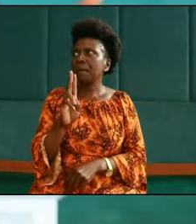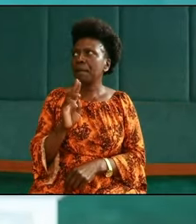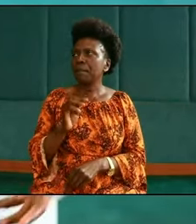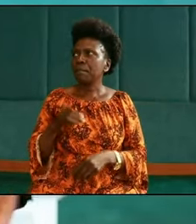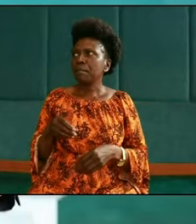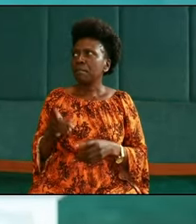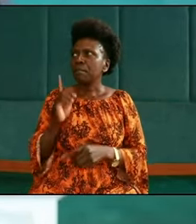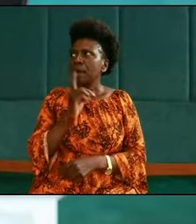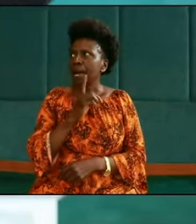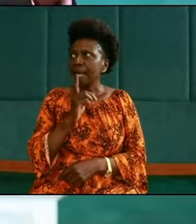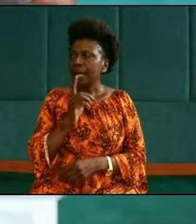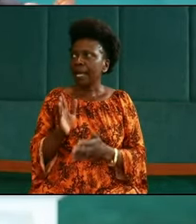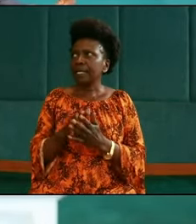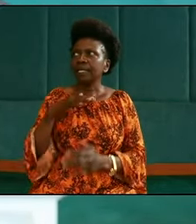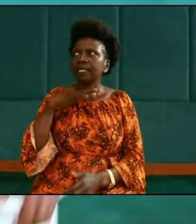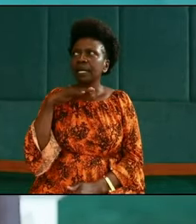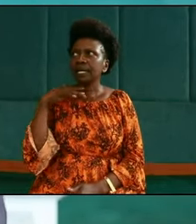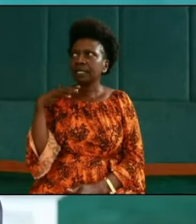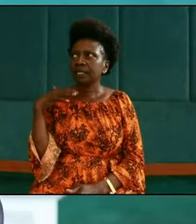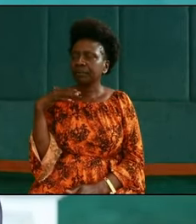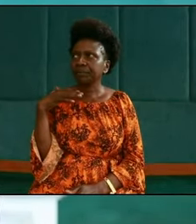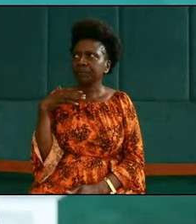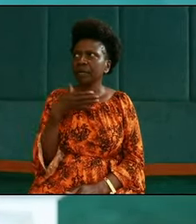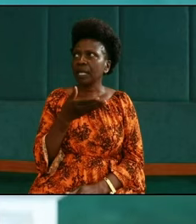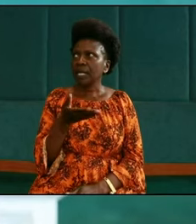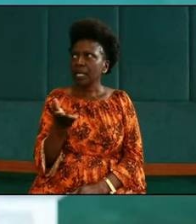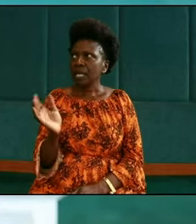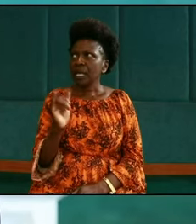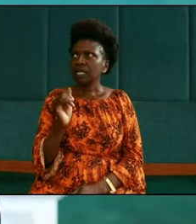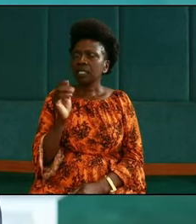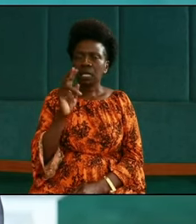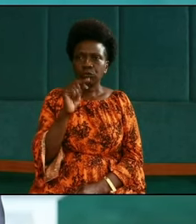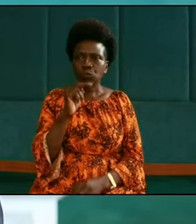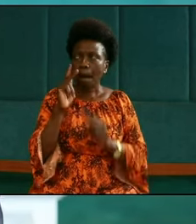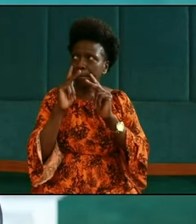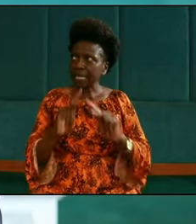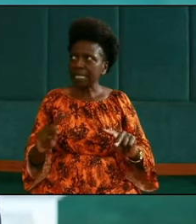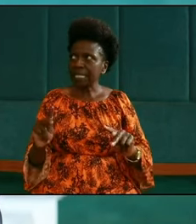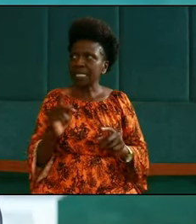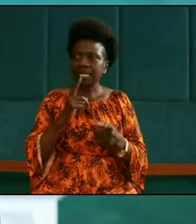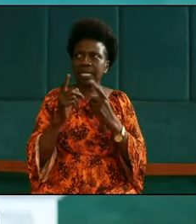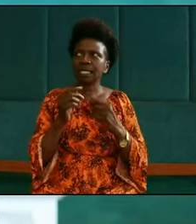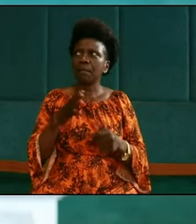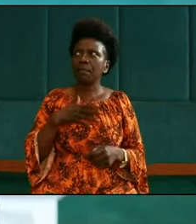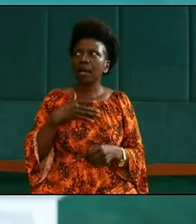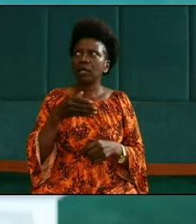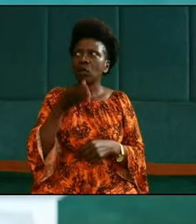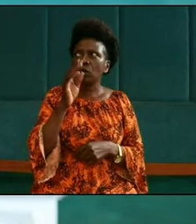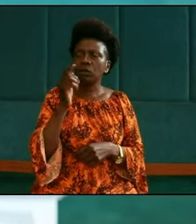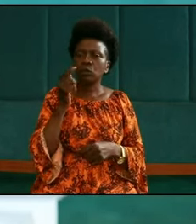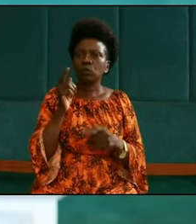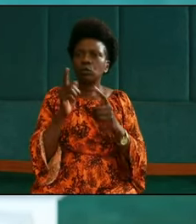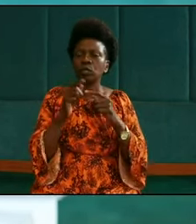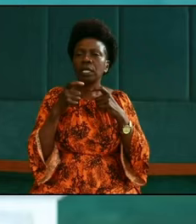out mire and dirt. There is no peace, says the Lord, for